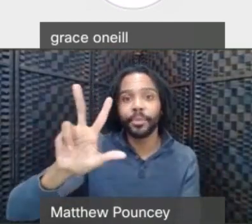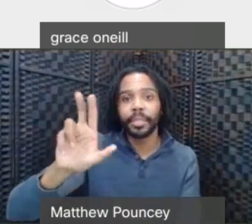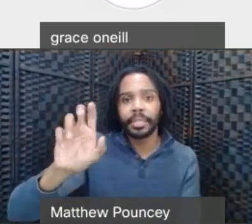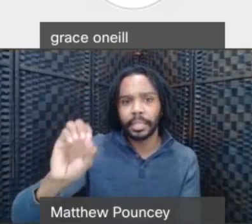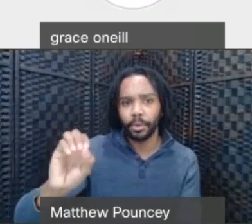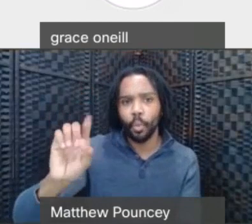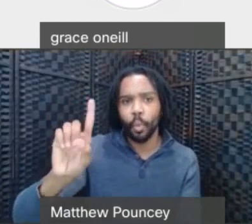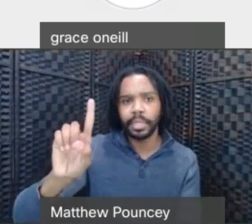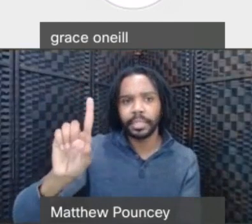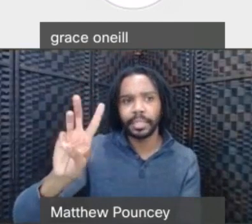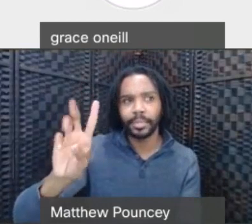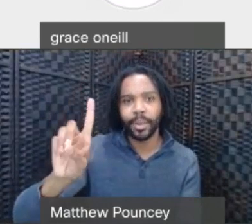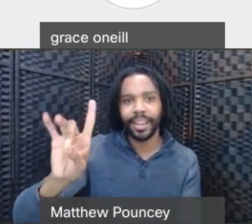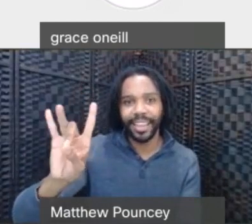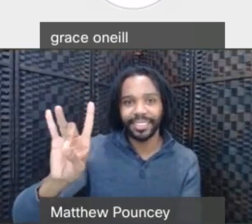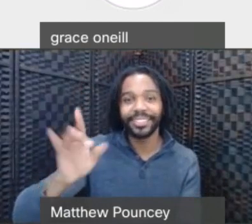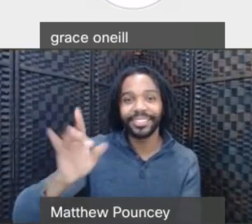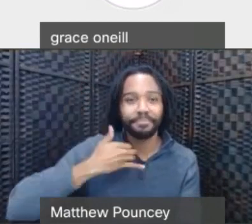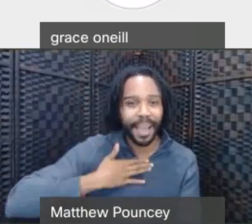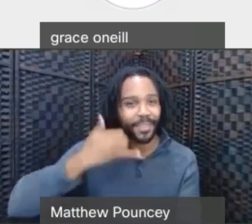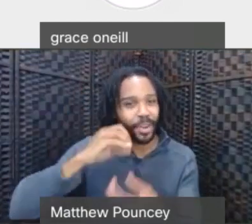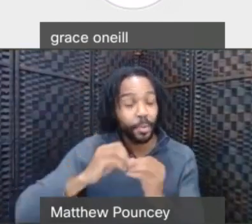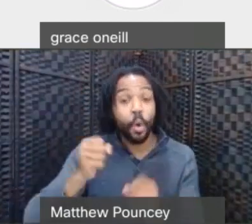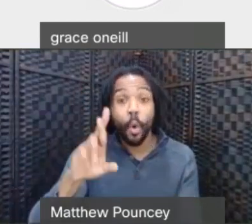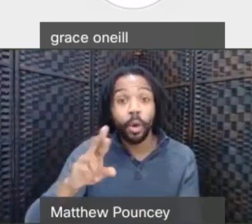202-730-1618 is my number, or